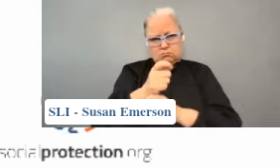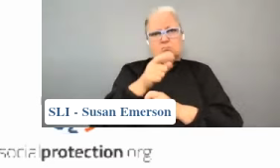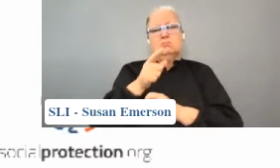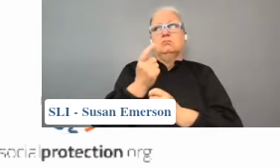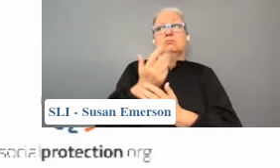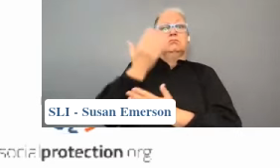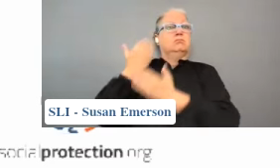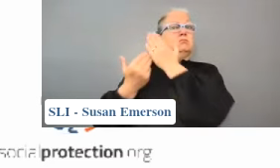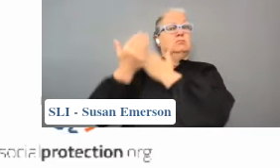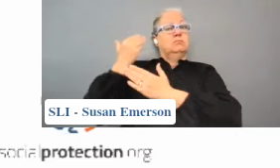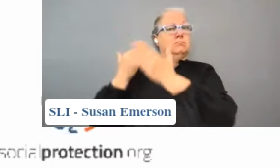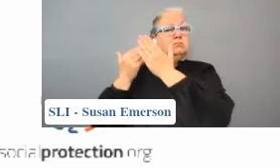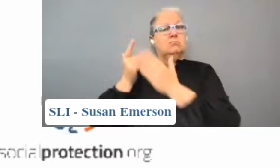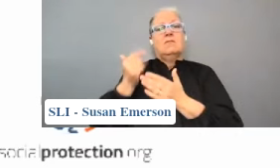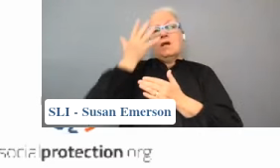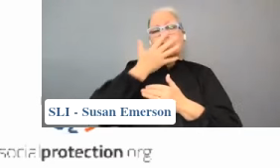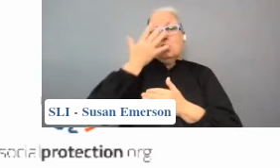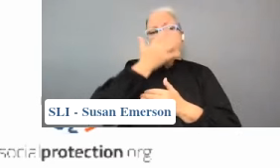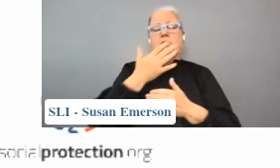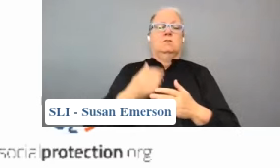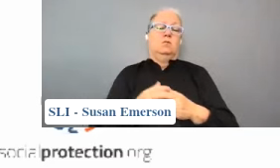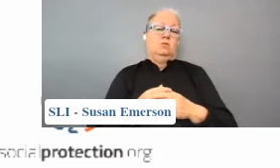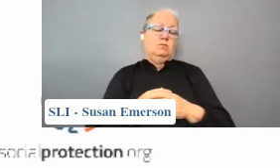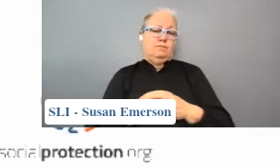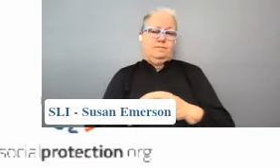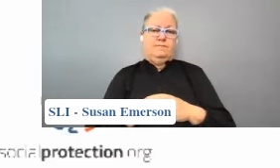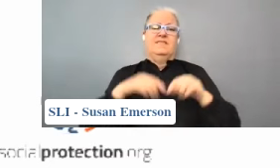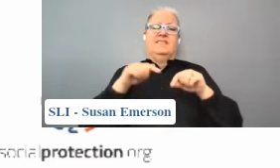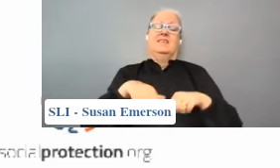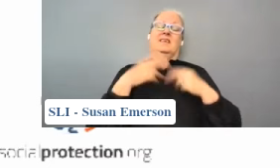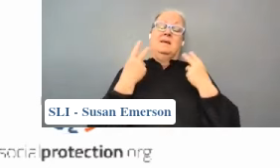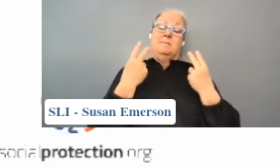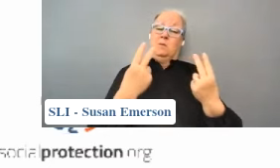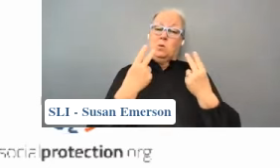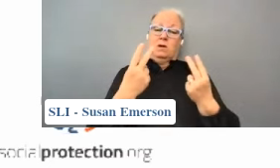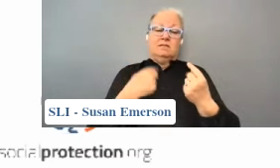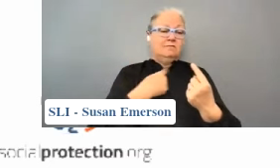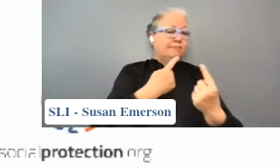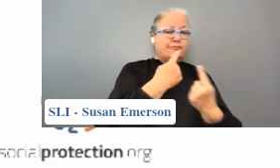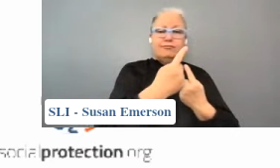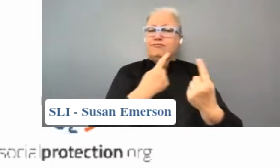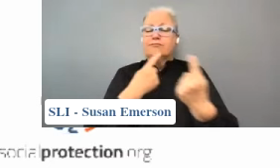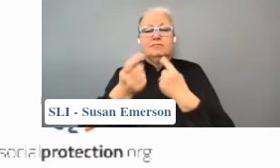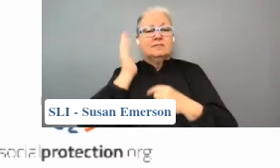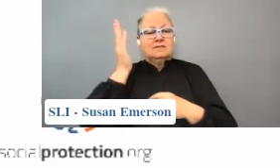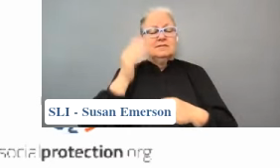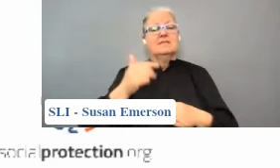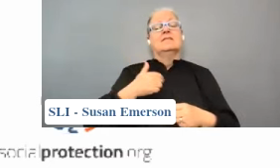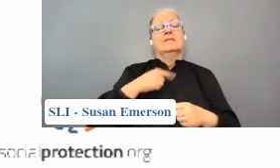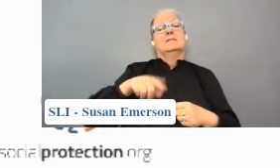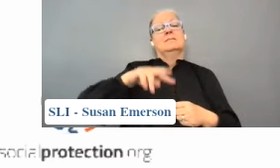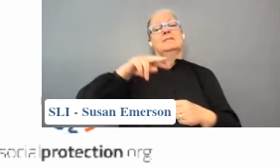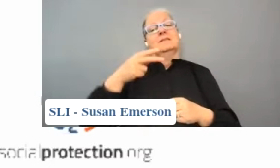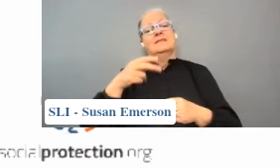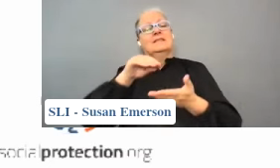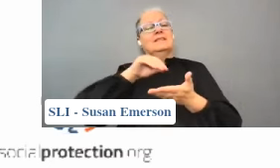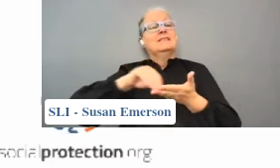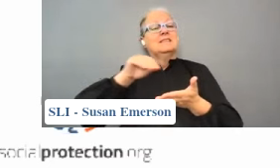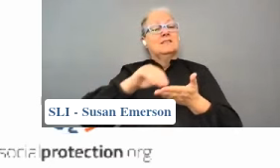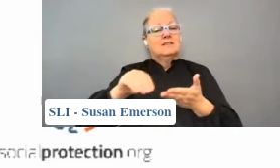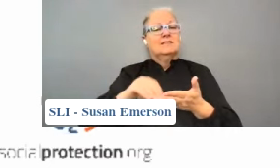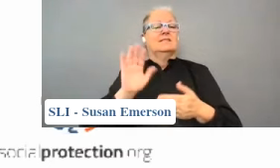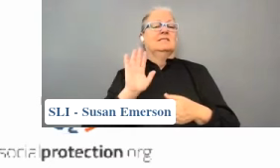an important conversation. My name is Sarah Goulding. I'm the Assistant Secretary of Gender Equality in the